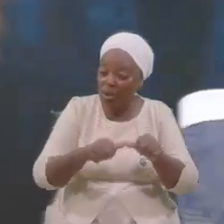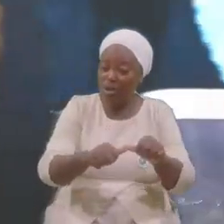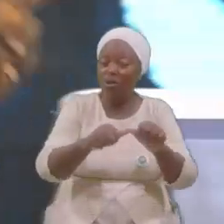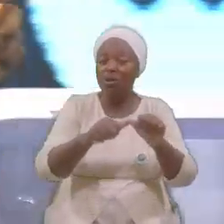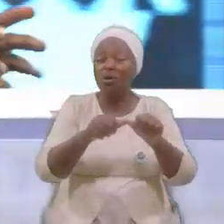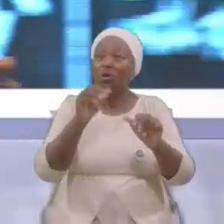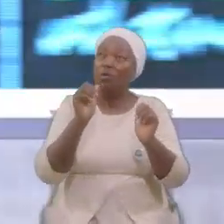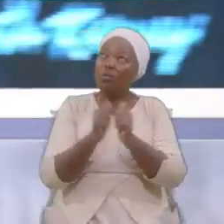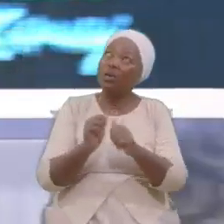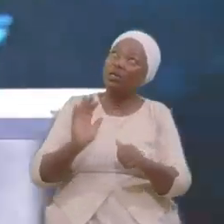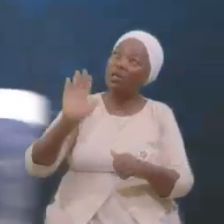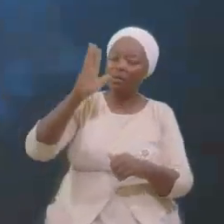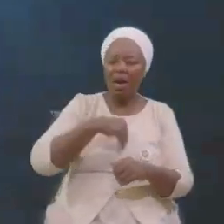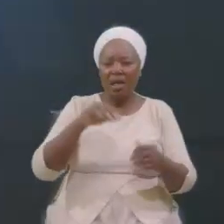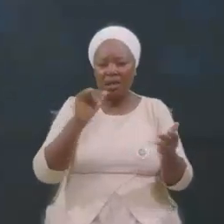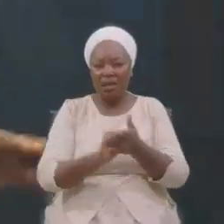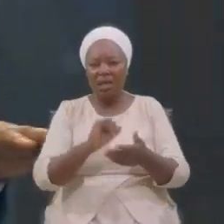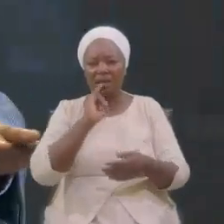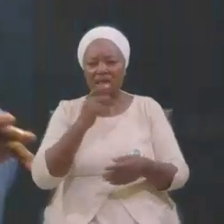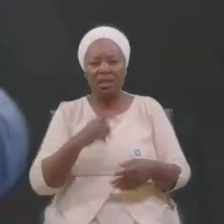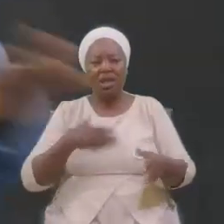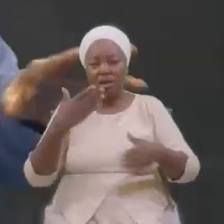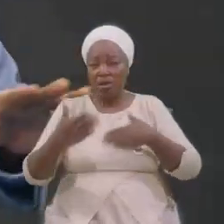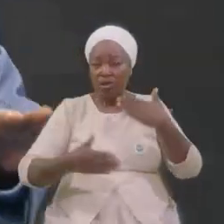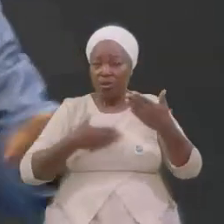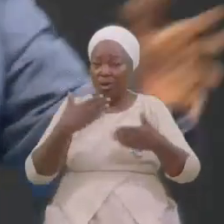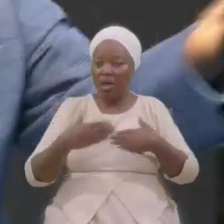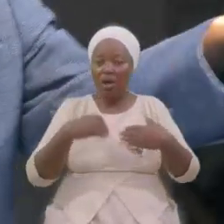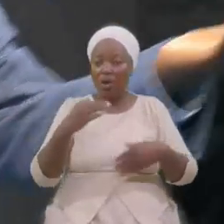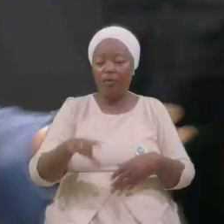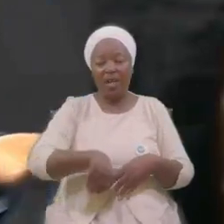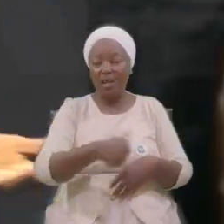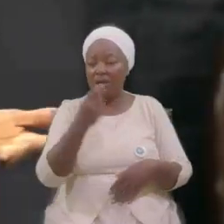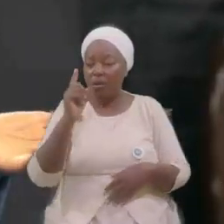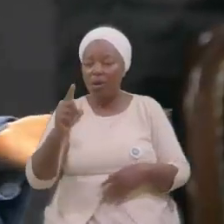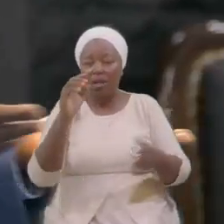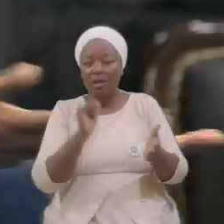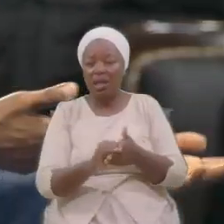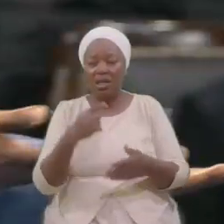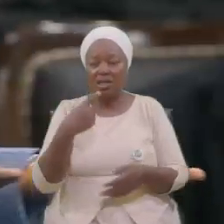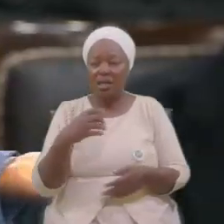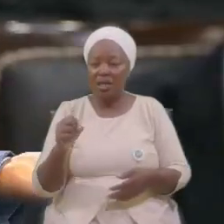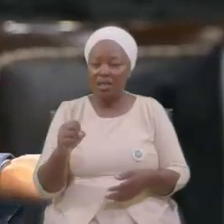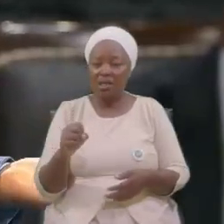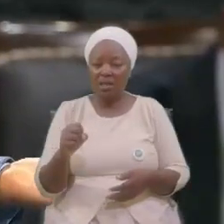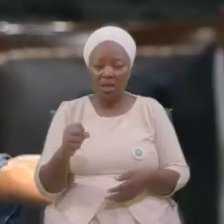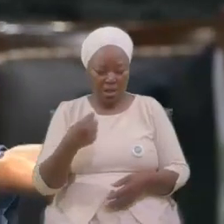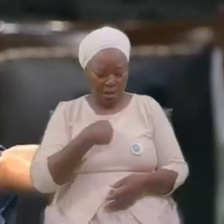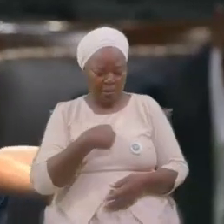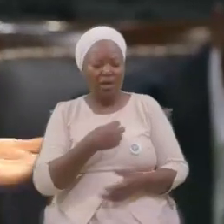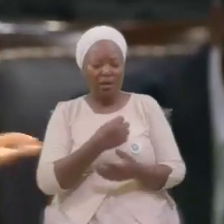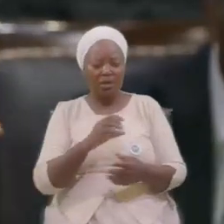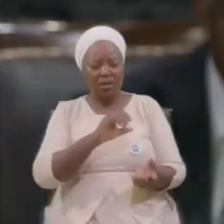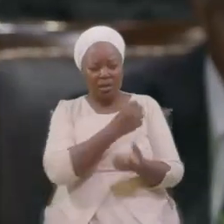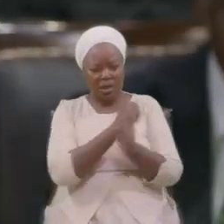And that is the joy of anyone that says, I was converted.